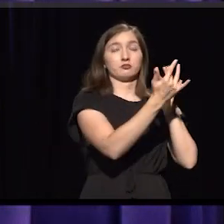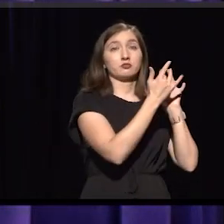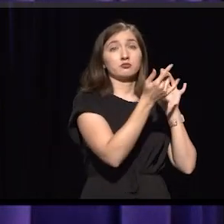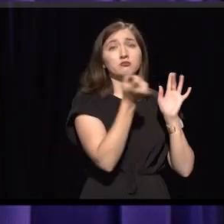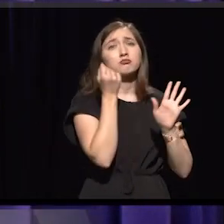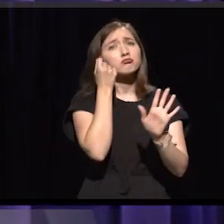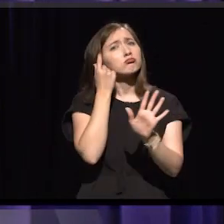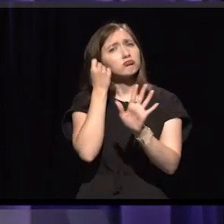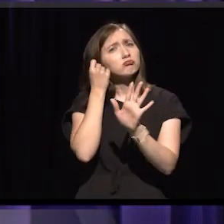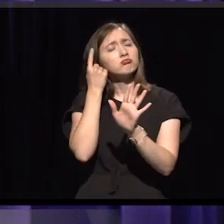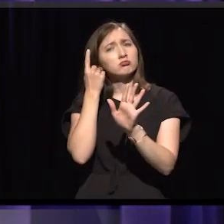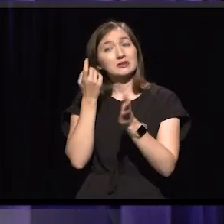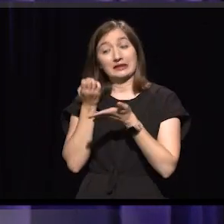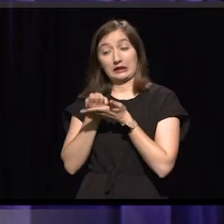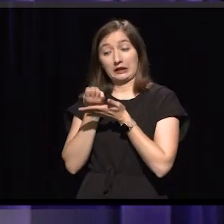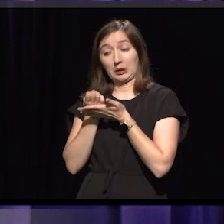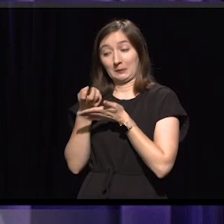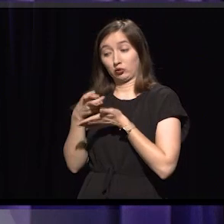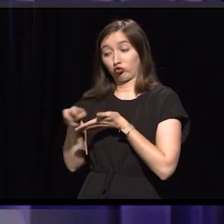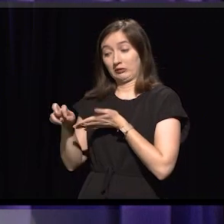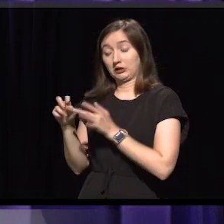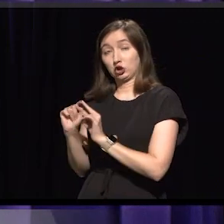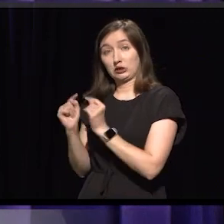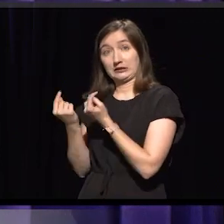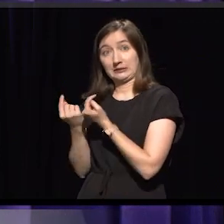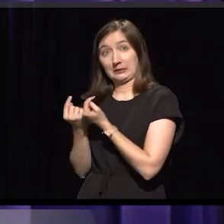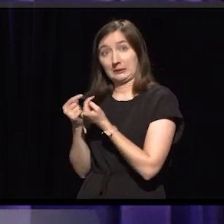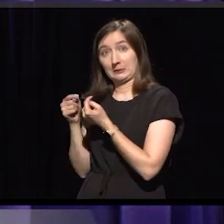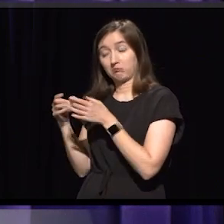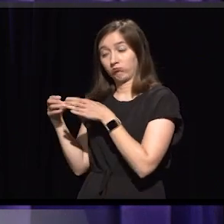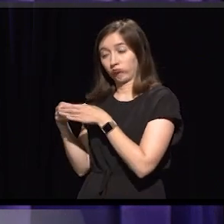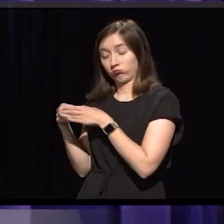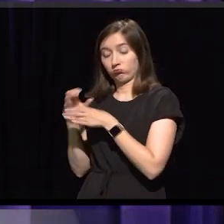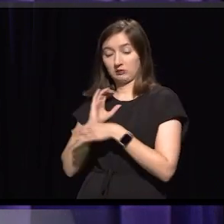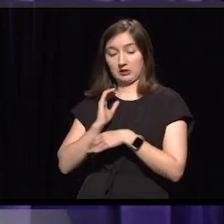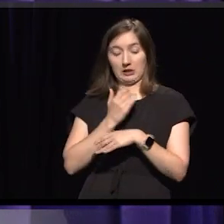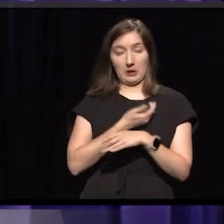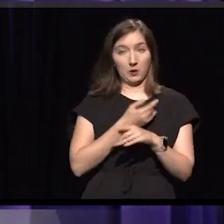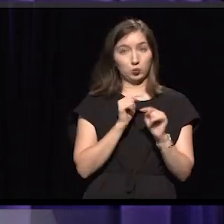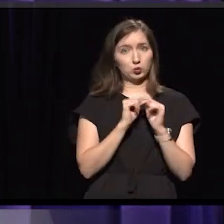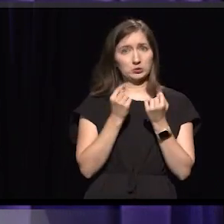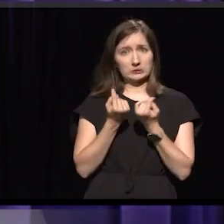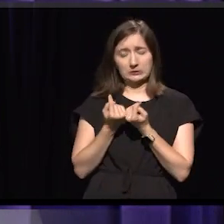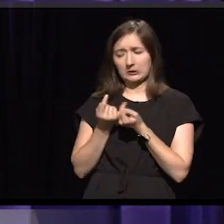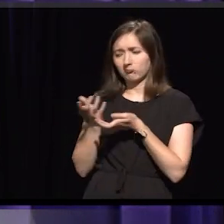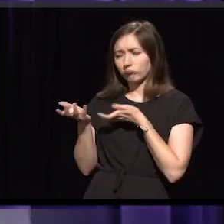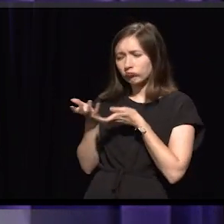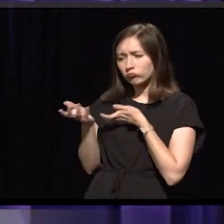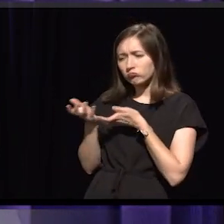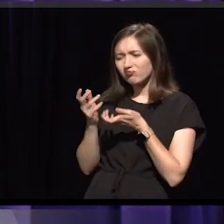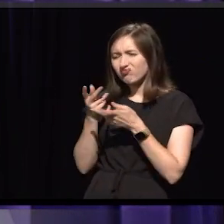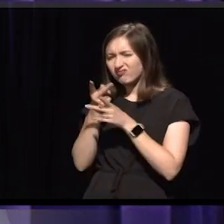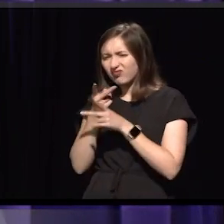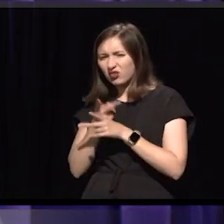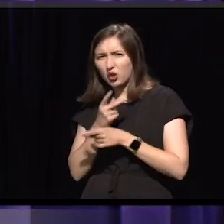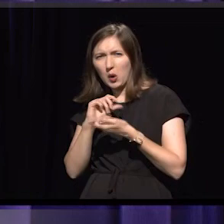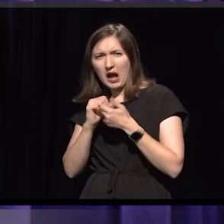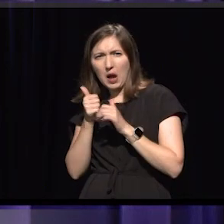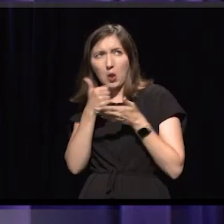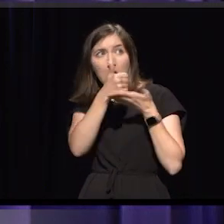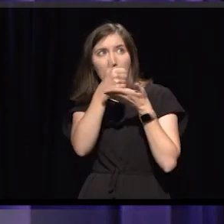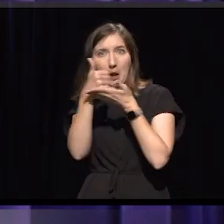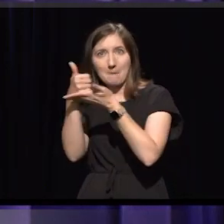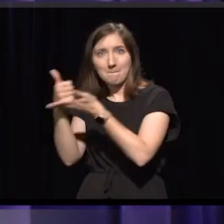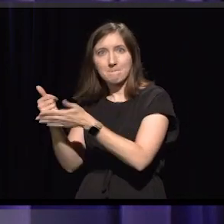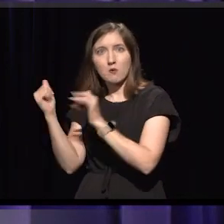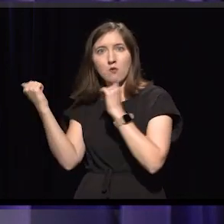been working with the economic transition team to see what they can do to help with that, because there is a lot of information online, both from the